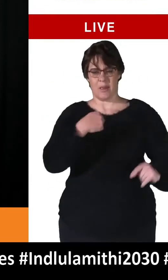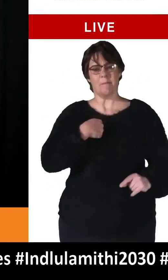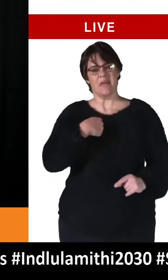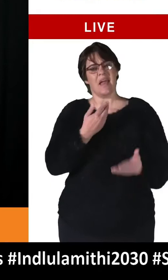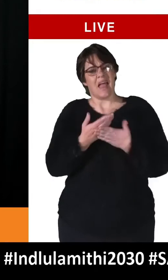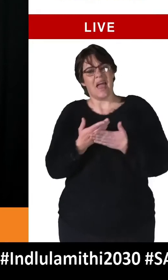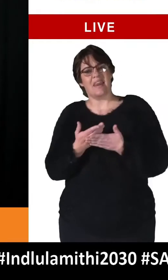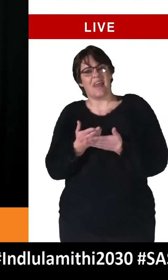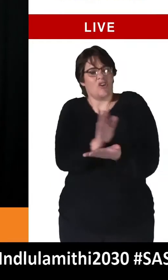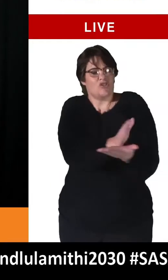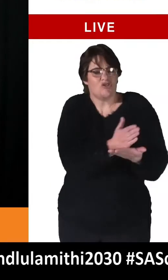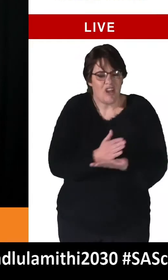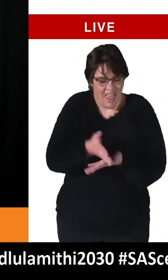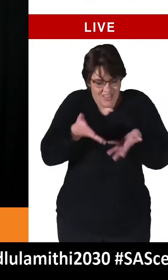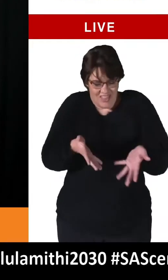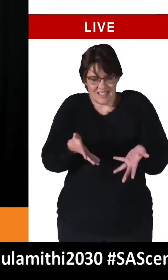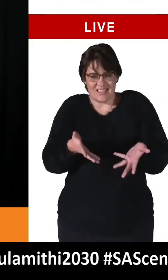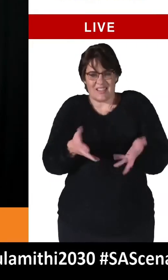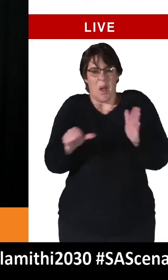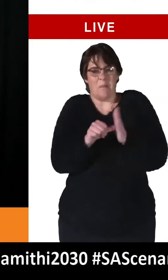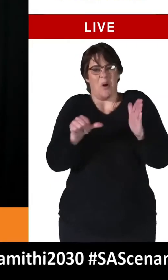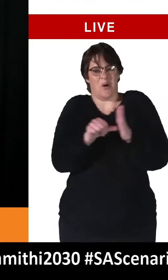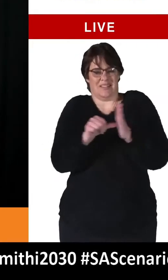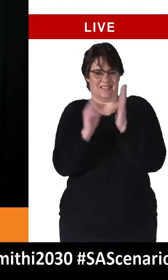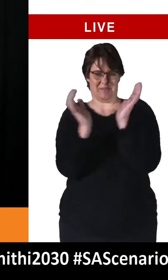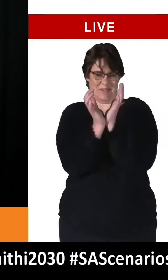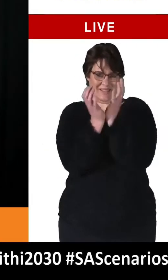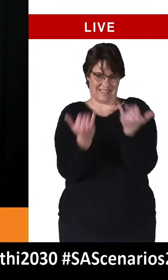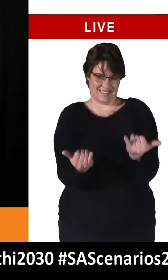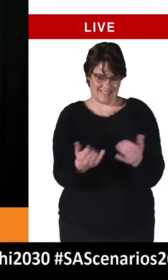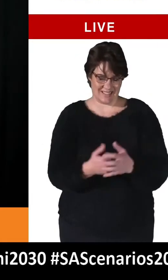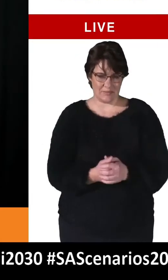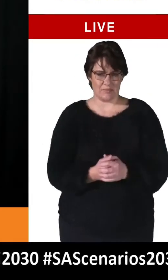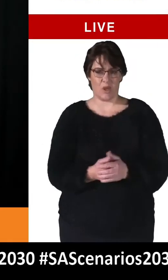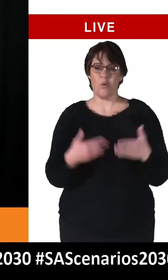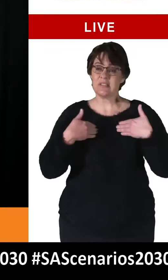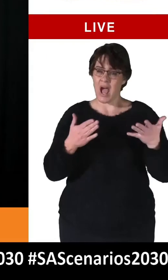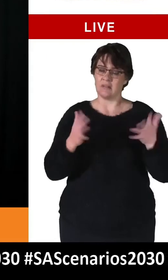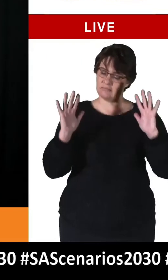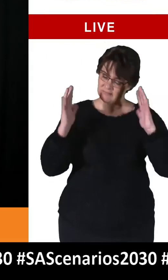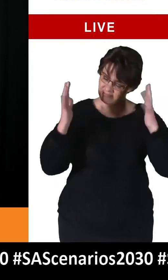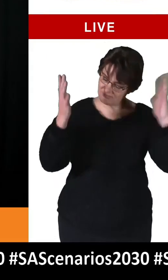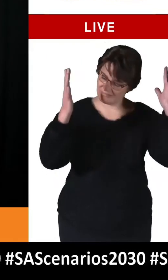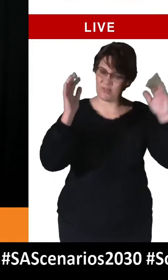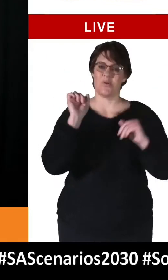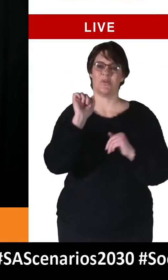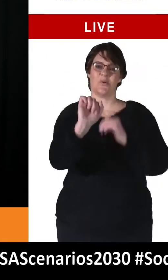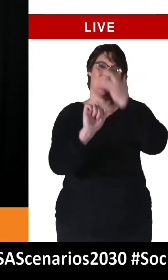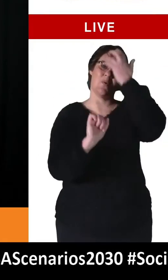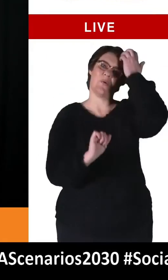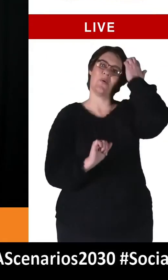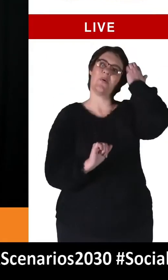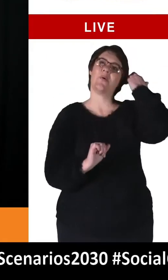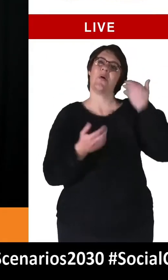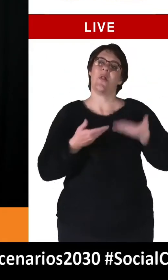share today's important occasion with you. Let me start off by congratulating you on